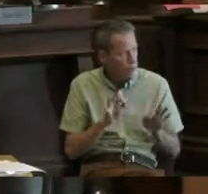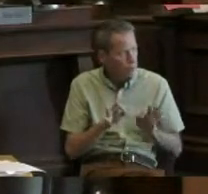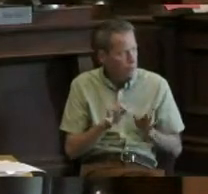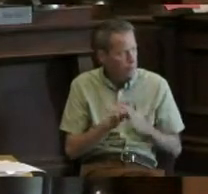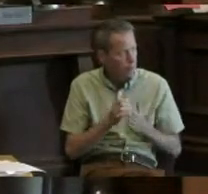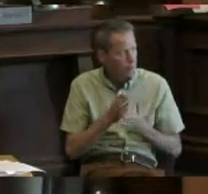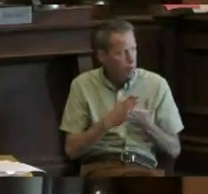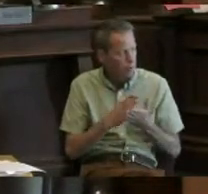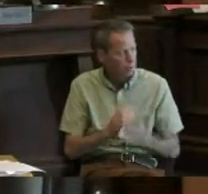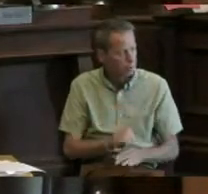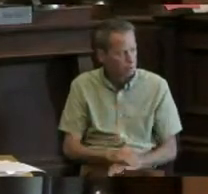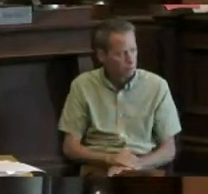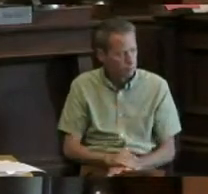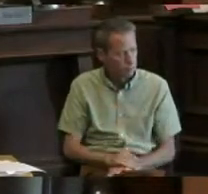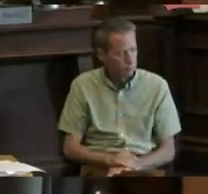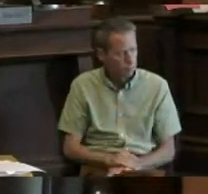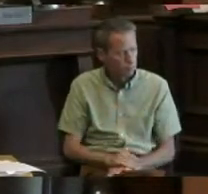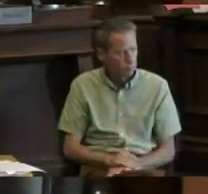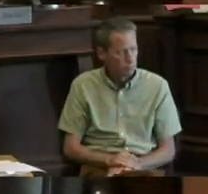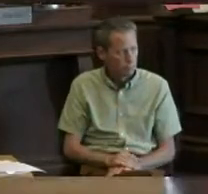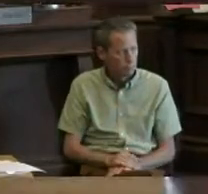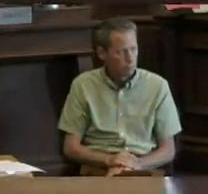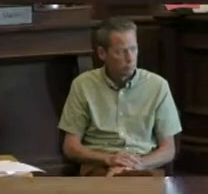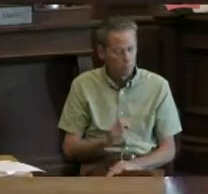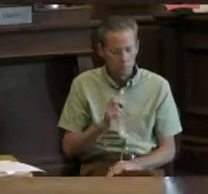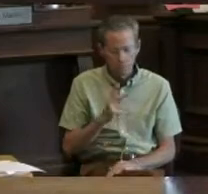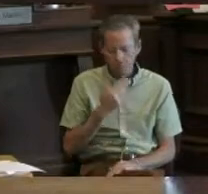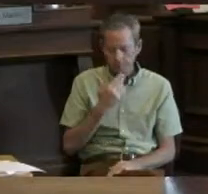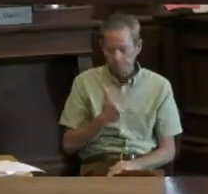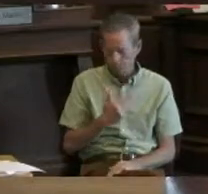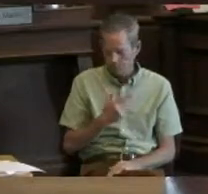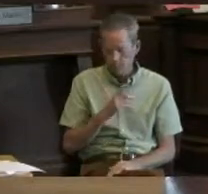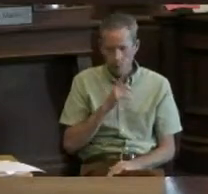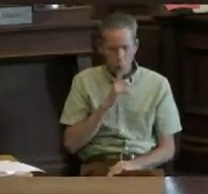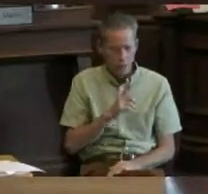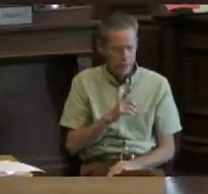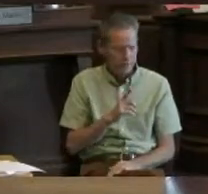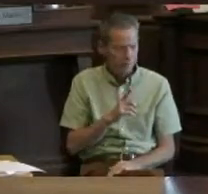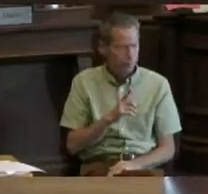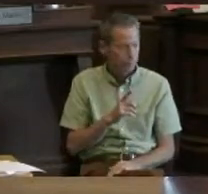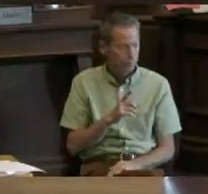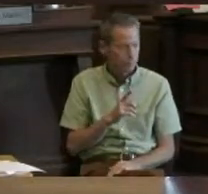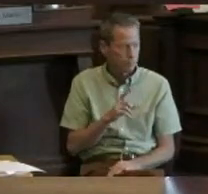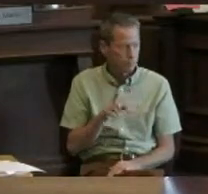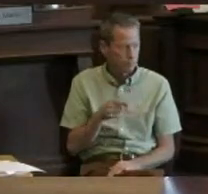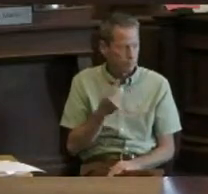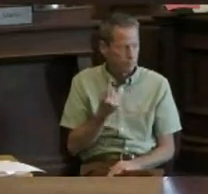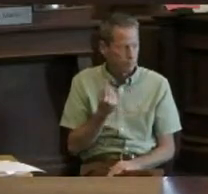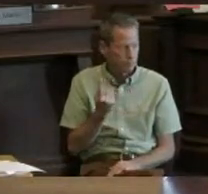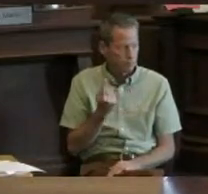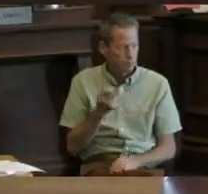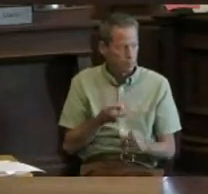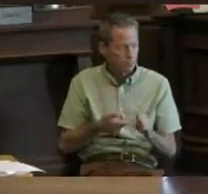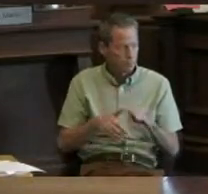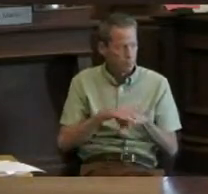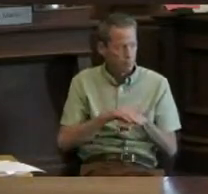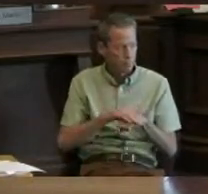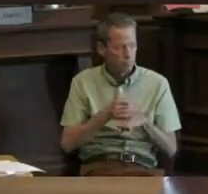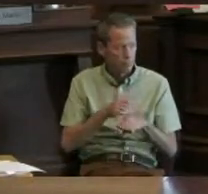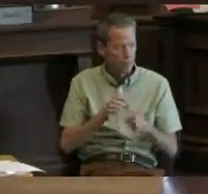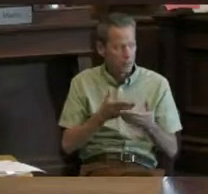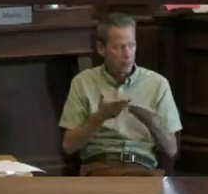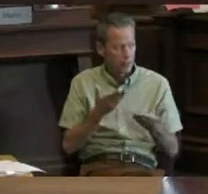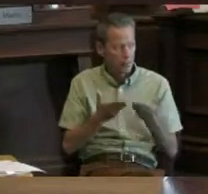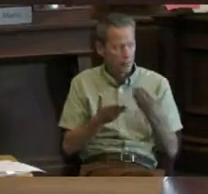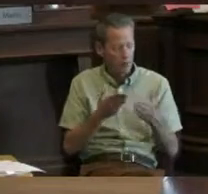part? Okay, thank you, Council Member. It really is just something to cover anything that